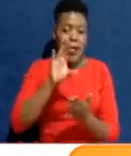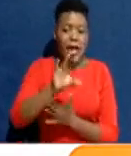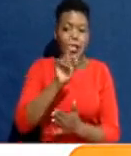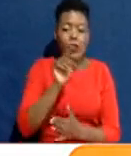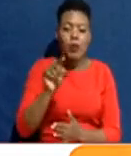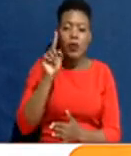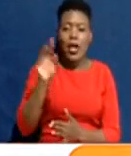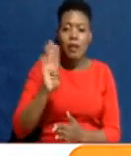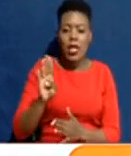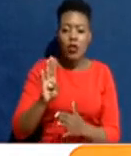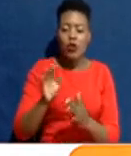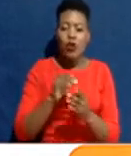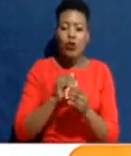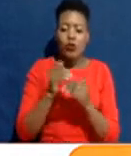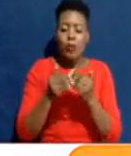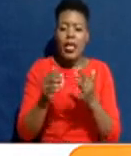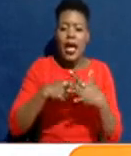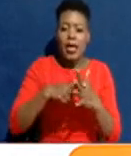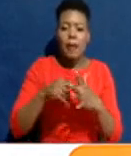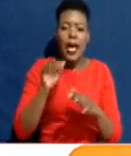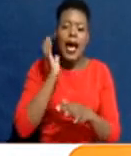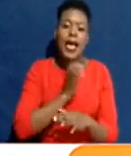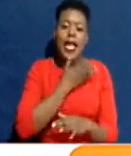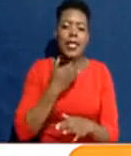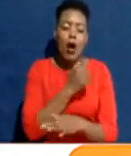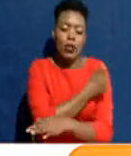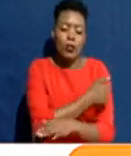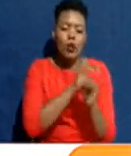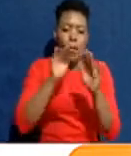renovation of Kenyatta National Hospital, Kenya shillings 1 billion